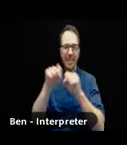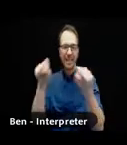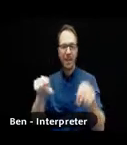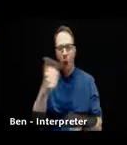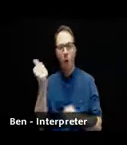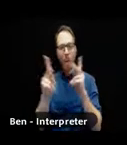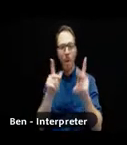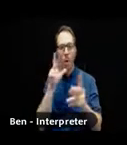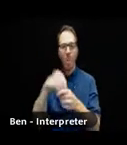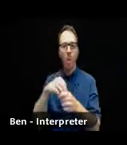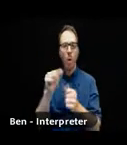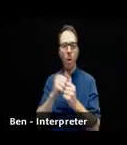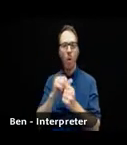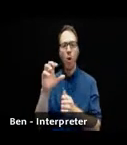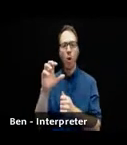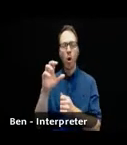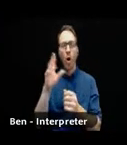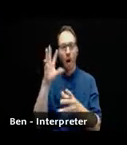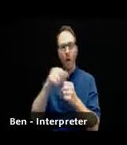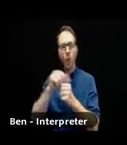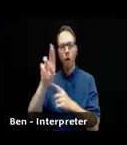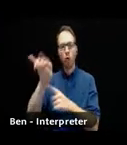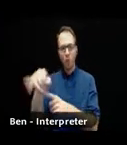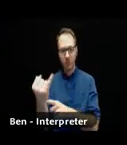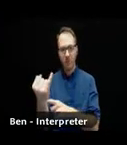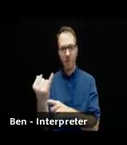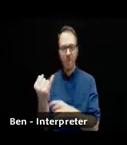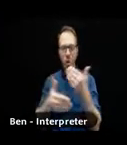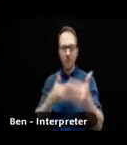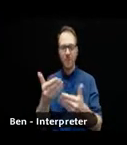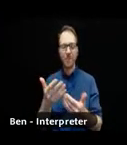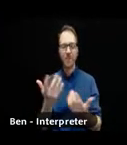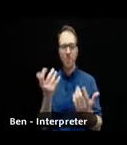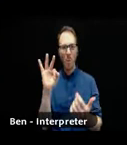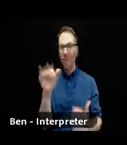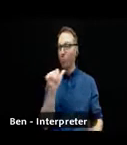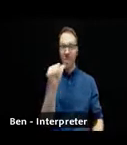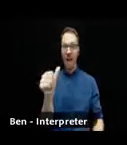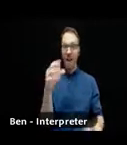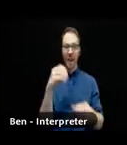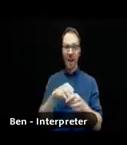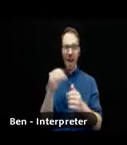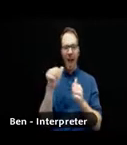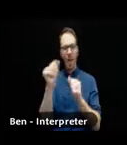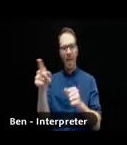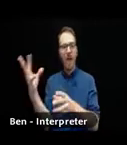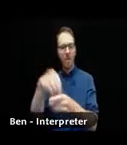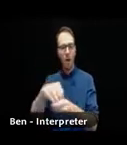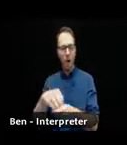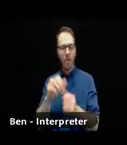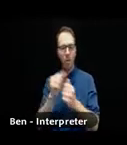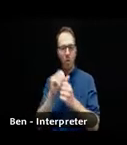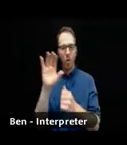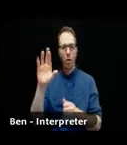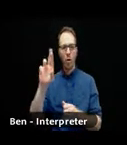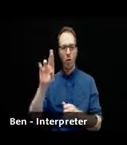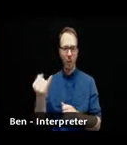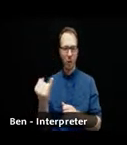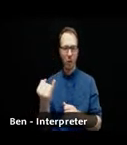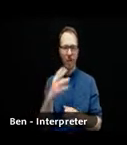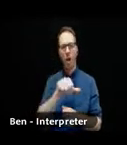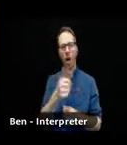involved with restorative justice processes, and the question was, what if they're not, and how might they get involved? And then another set